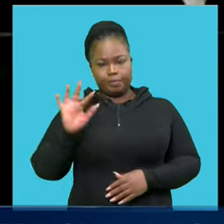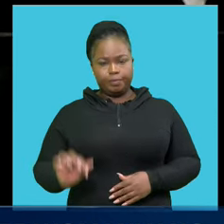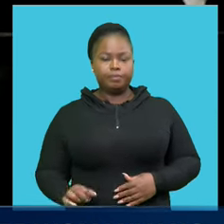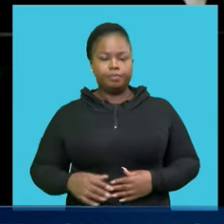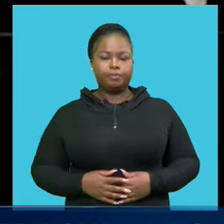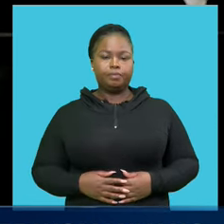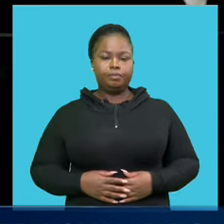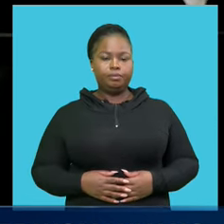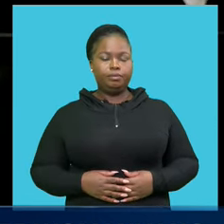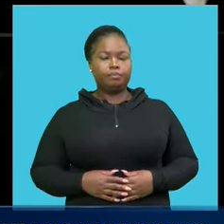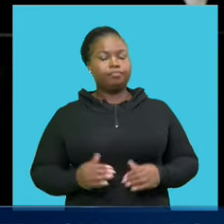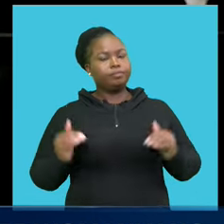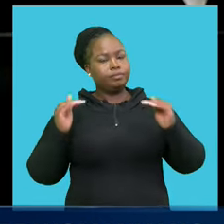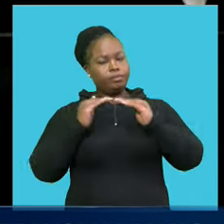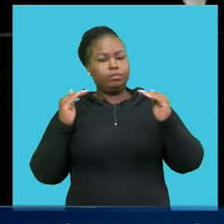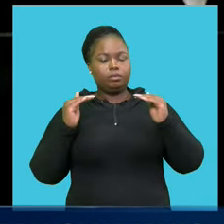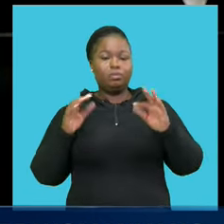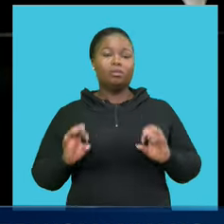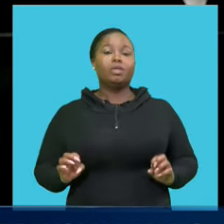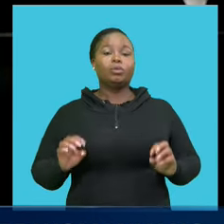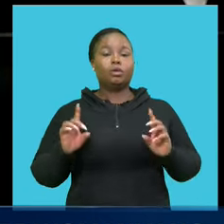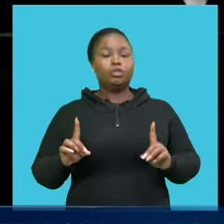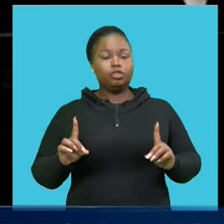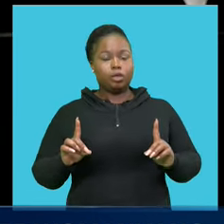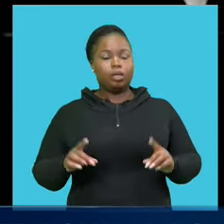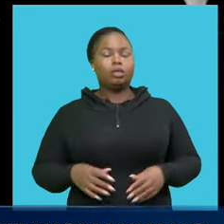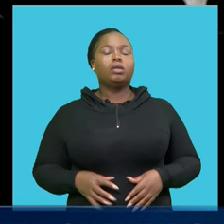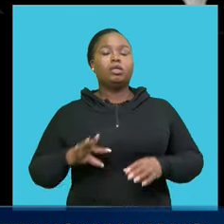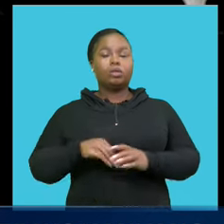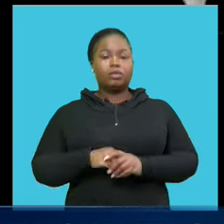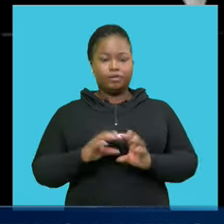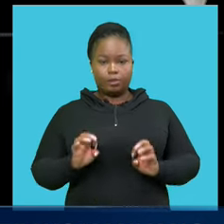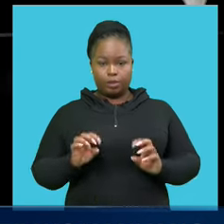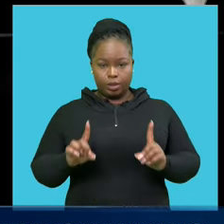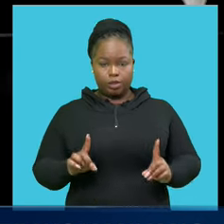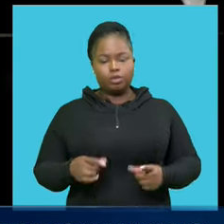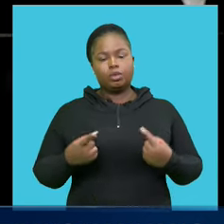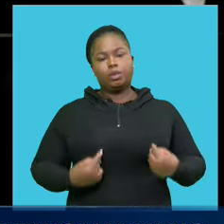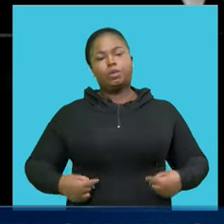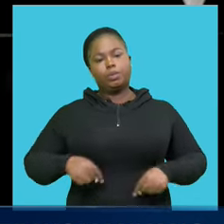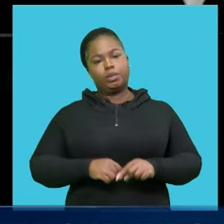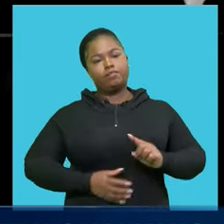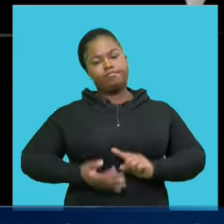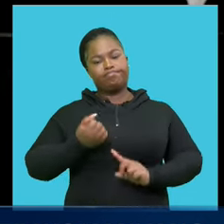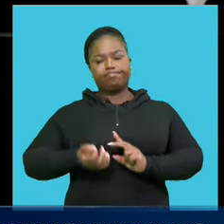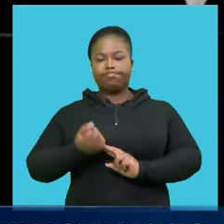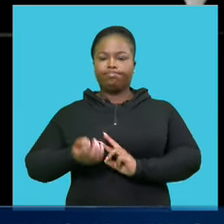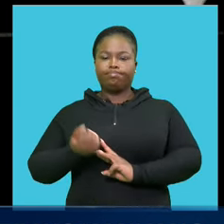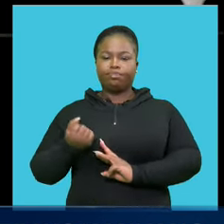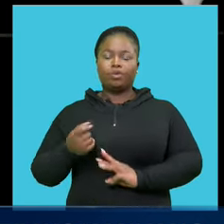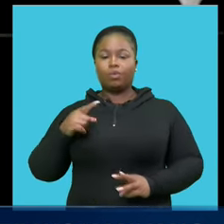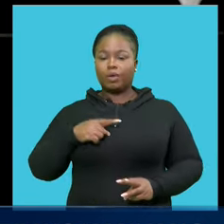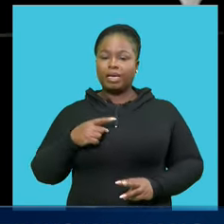inclusive and equitable quality education, we have made progress with respect to functional